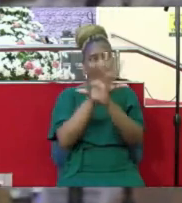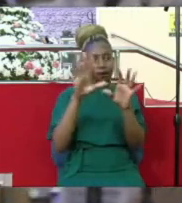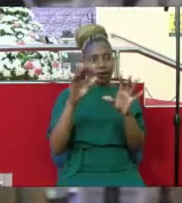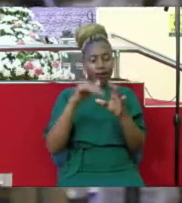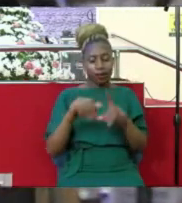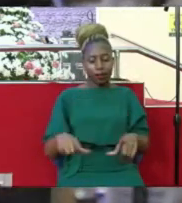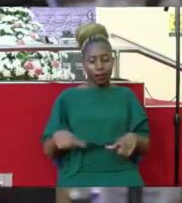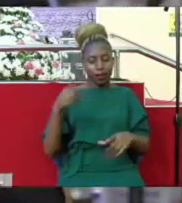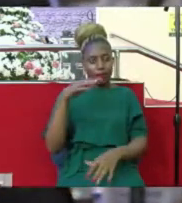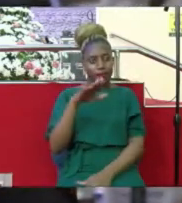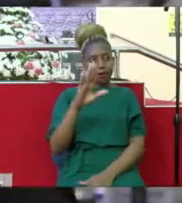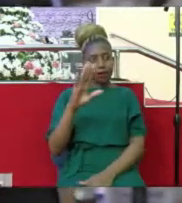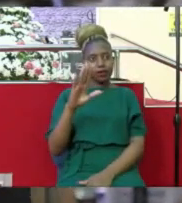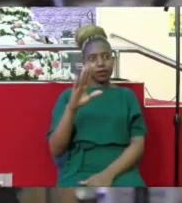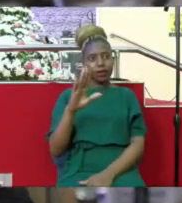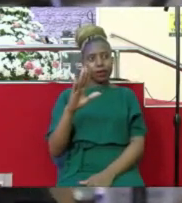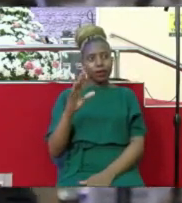to break into your day.